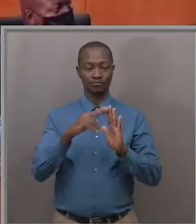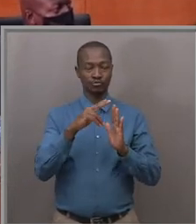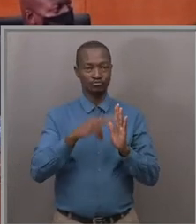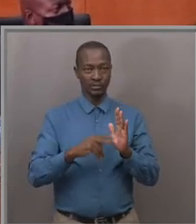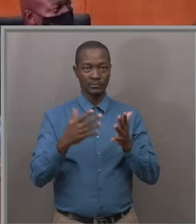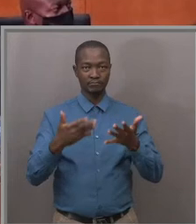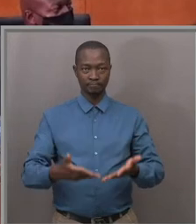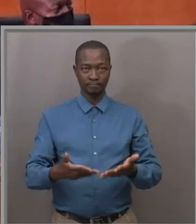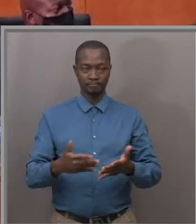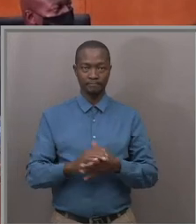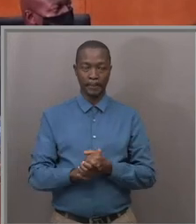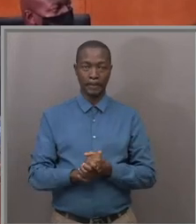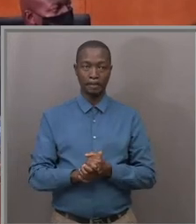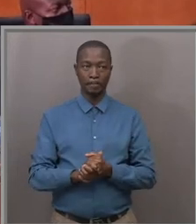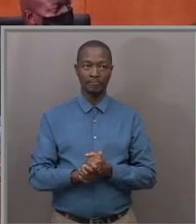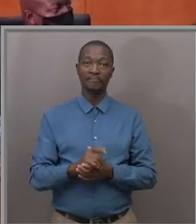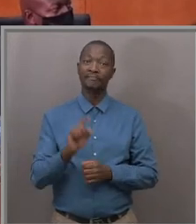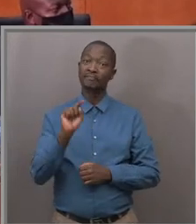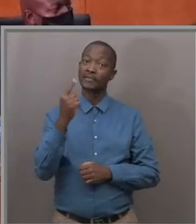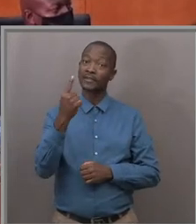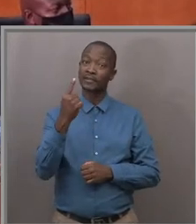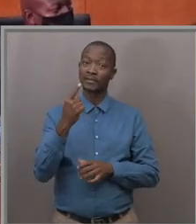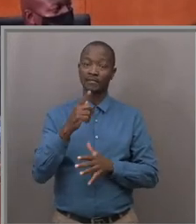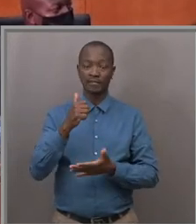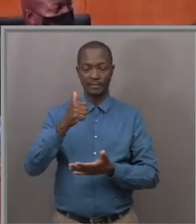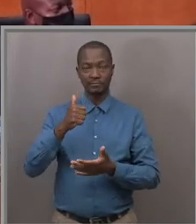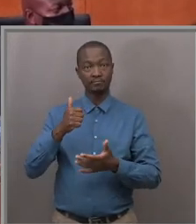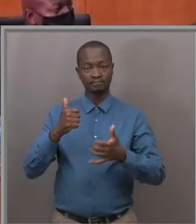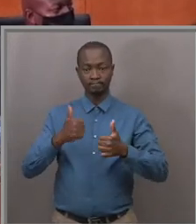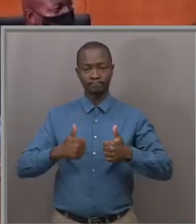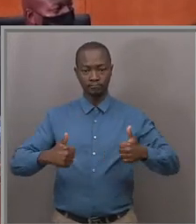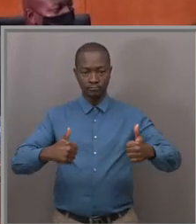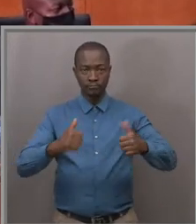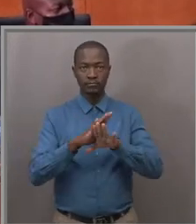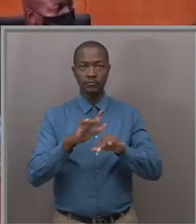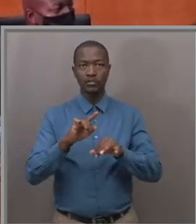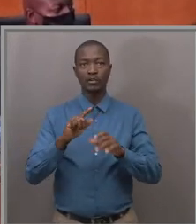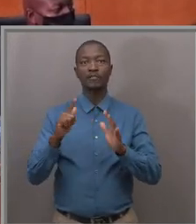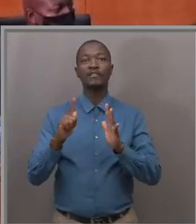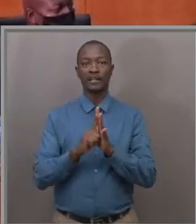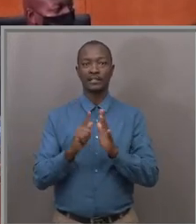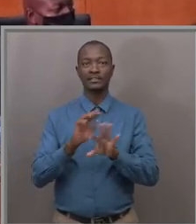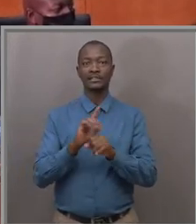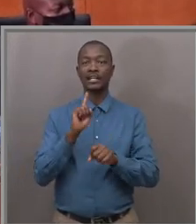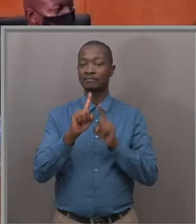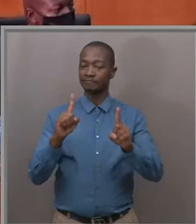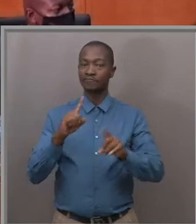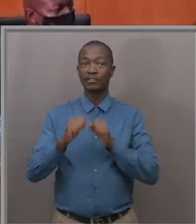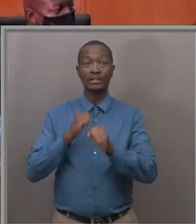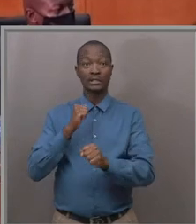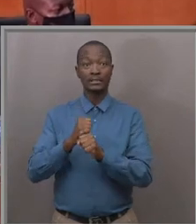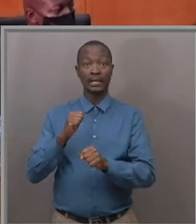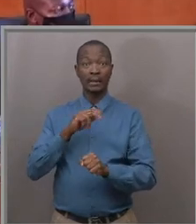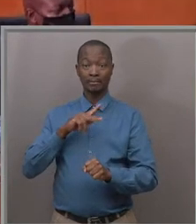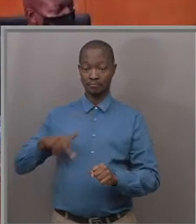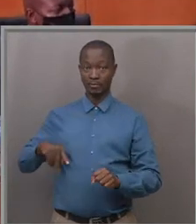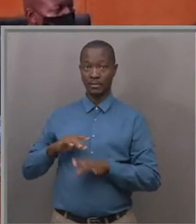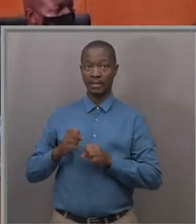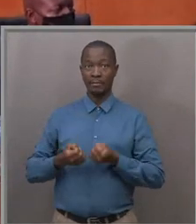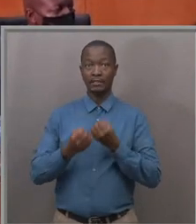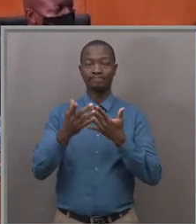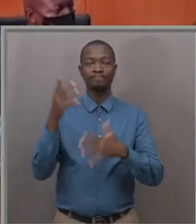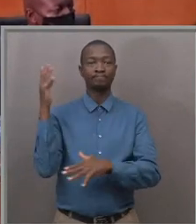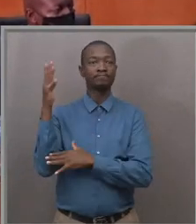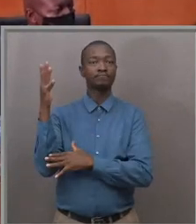follows. At the first sitting of the legislature each year, the Premier must deliver an address on the state of the